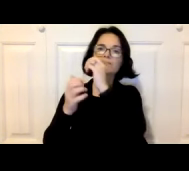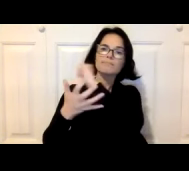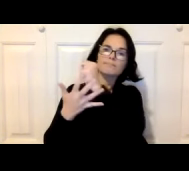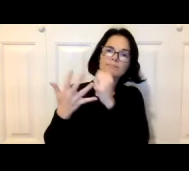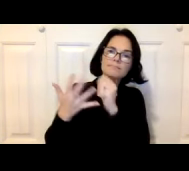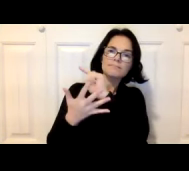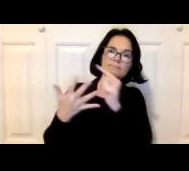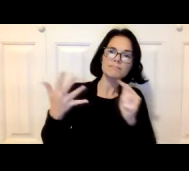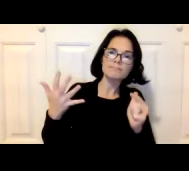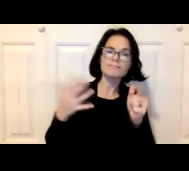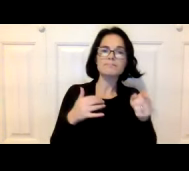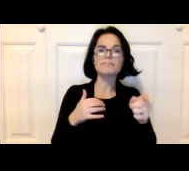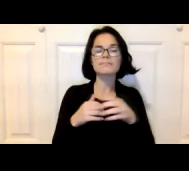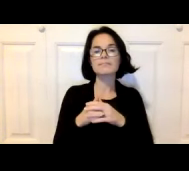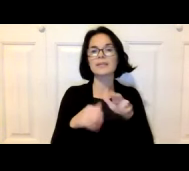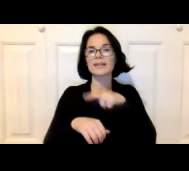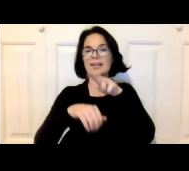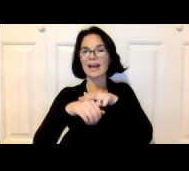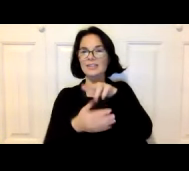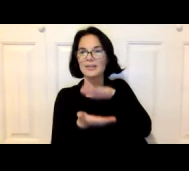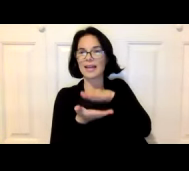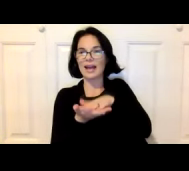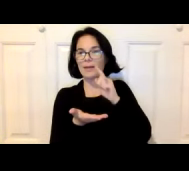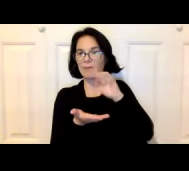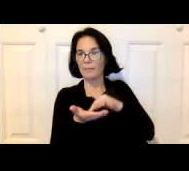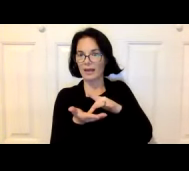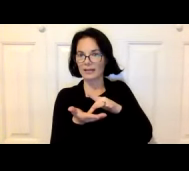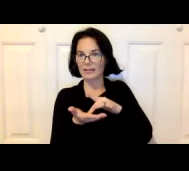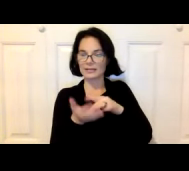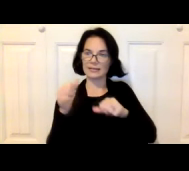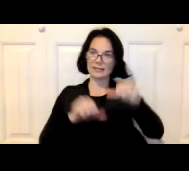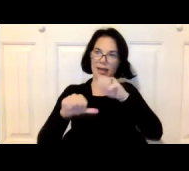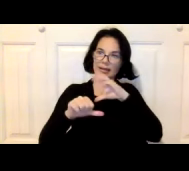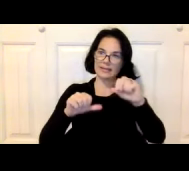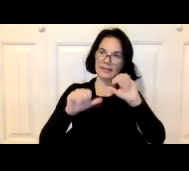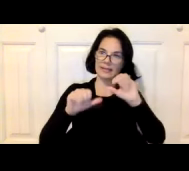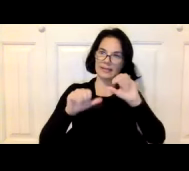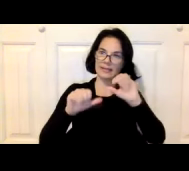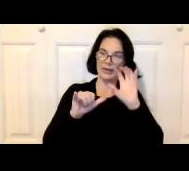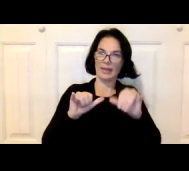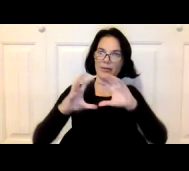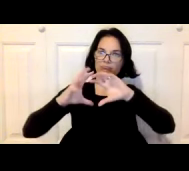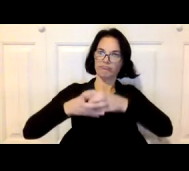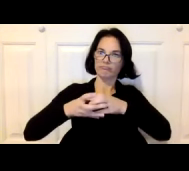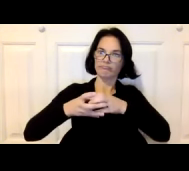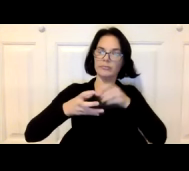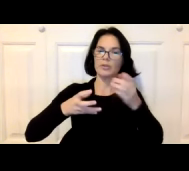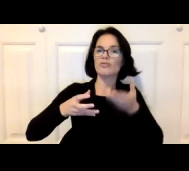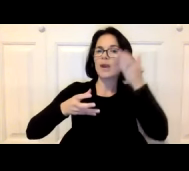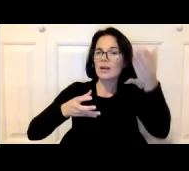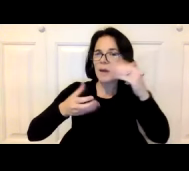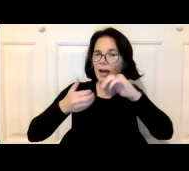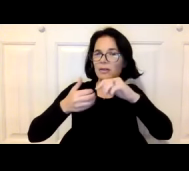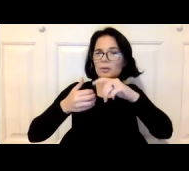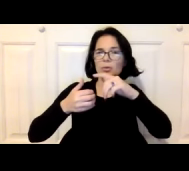the National Academy of Medicine, Science and Engineering. which is just their recommendation for how